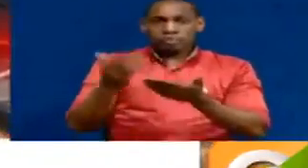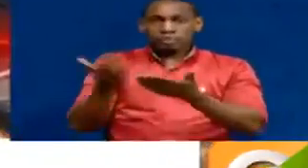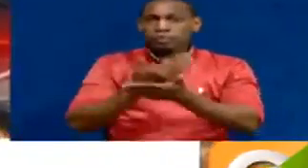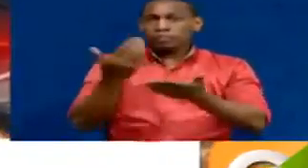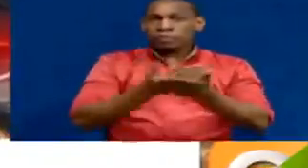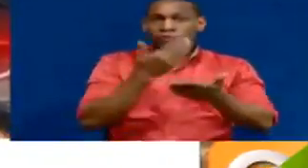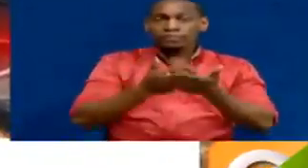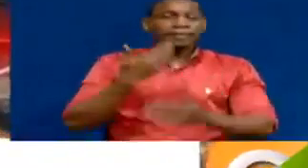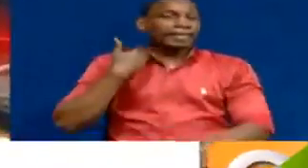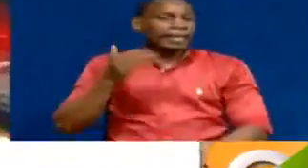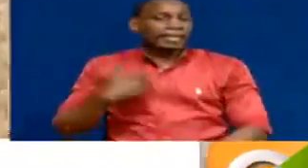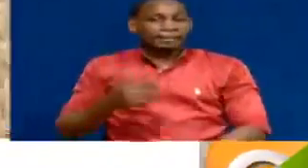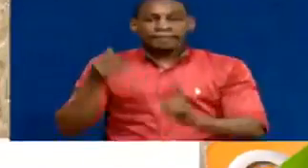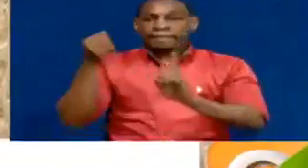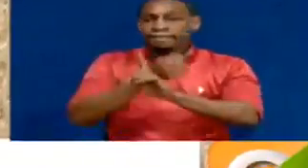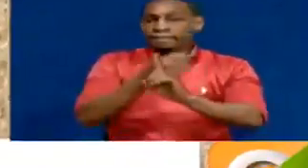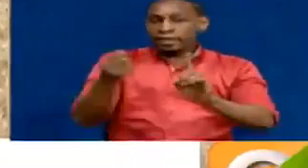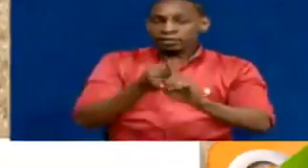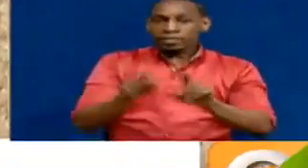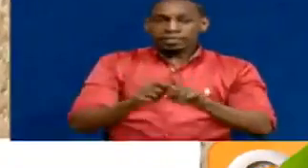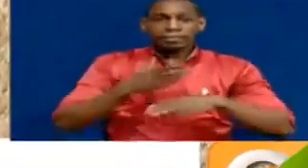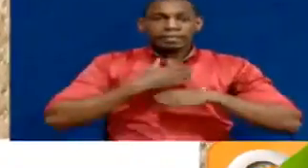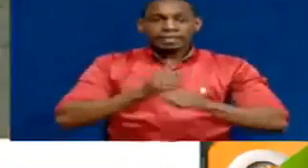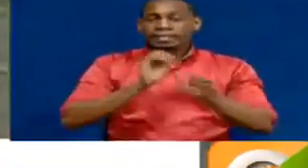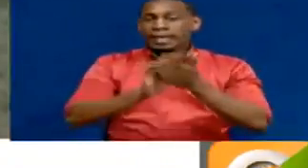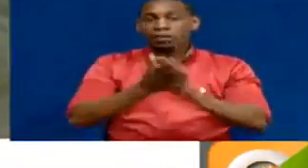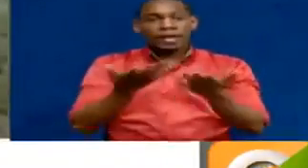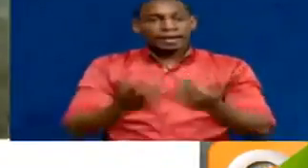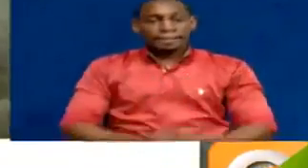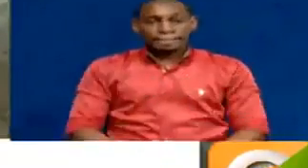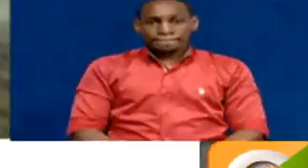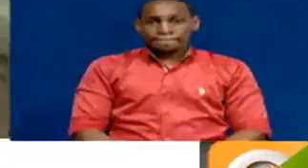erased by hatred, violence, and mistrust.